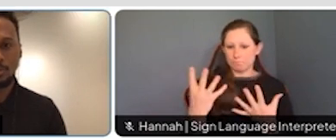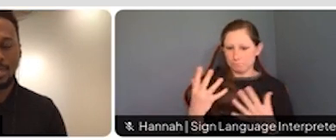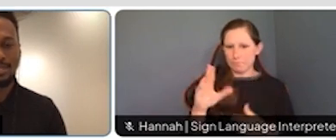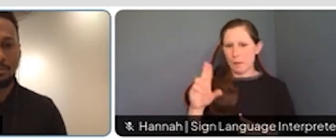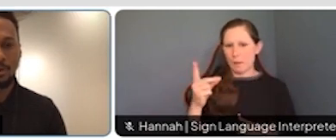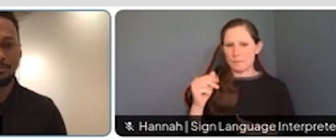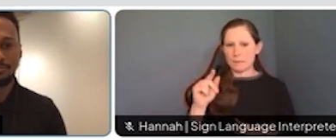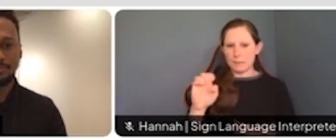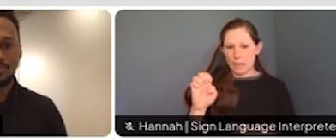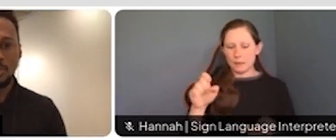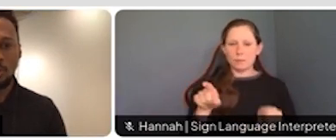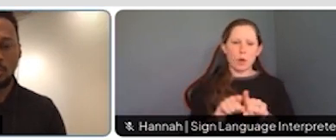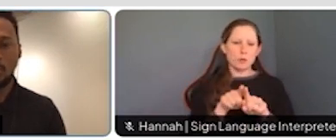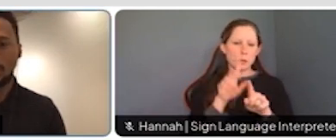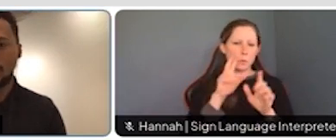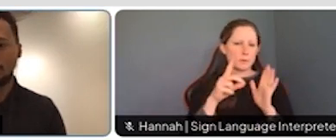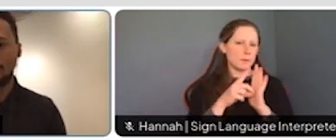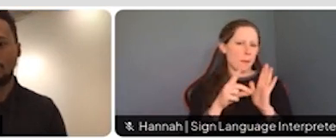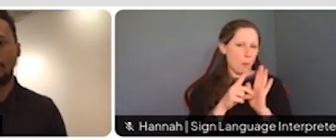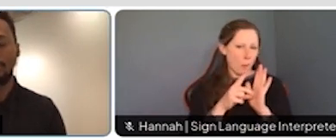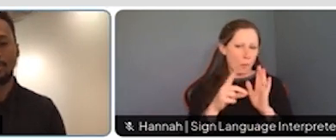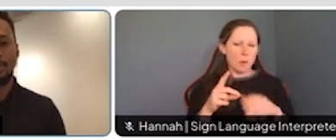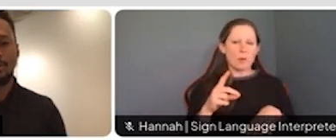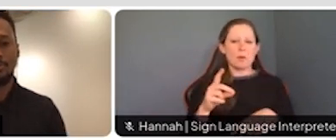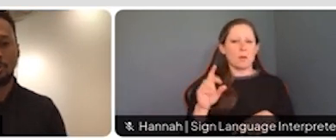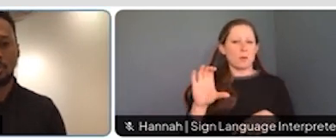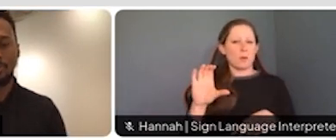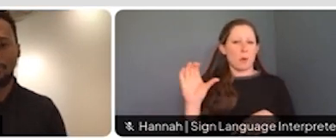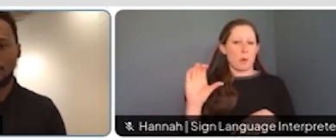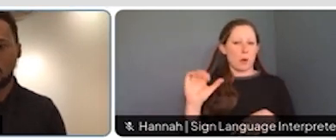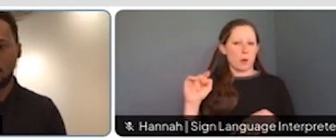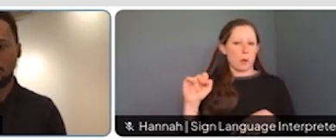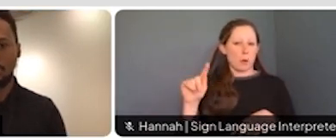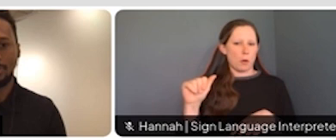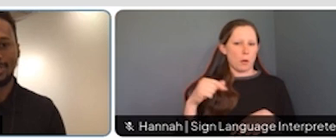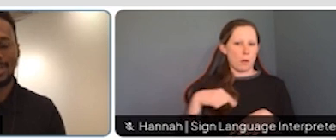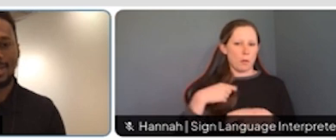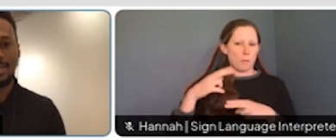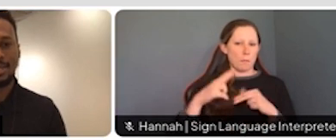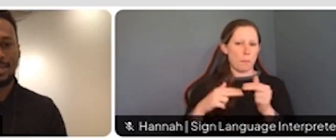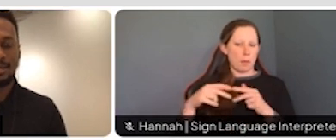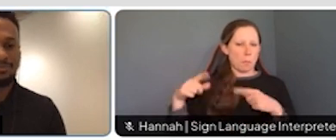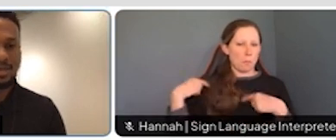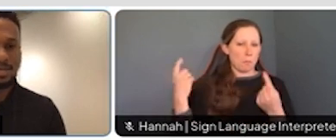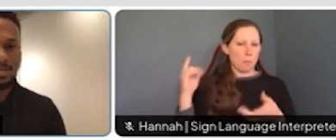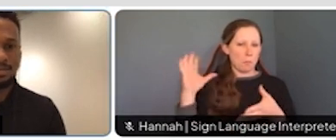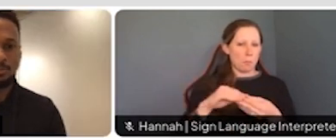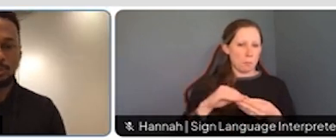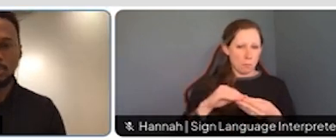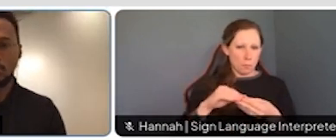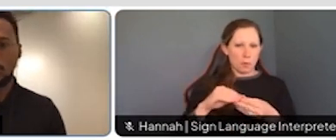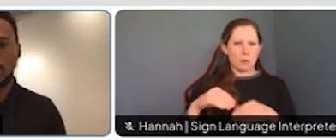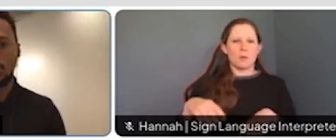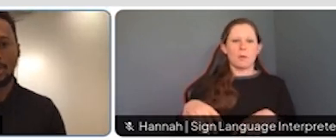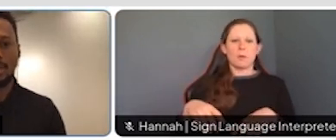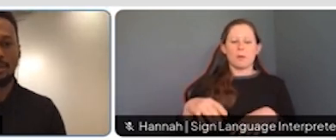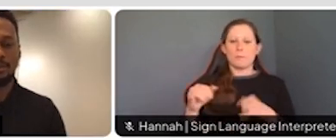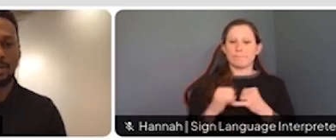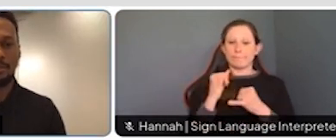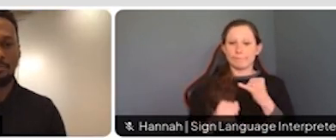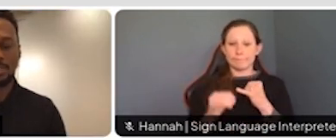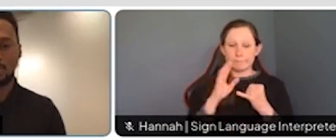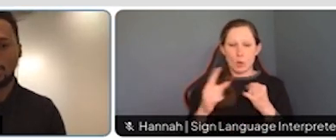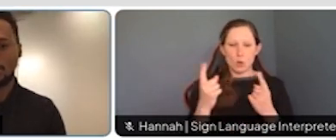also do a demo on what Carta has built for beneficial ownership reporting today. And finally, we'll do